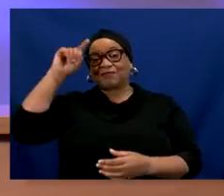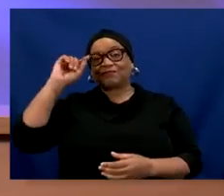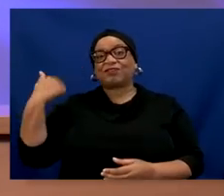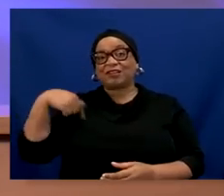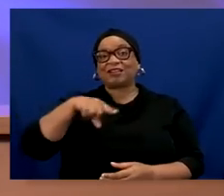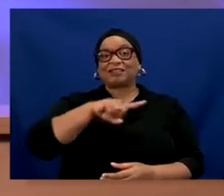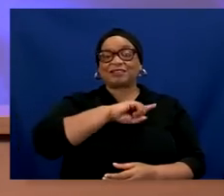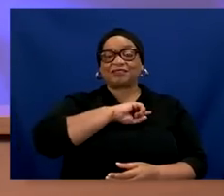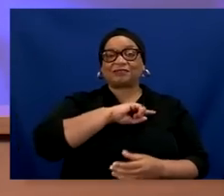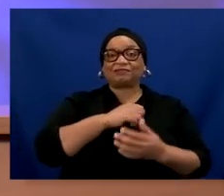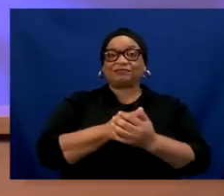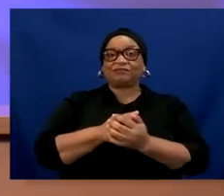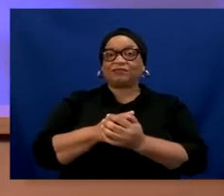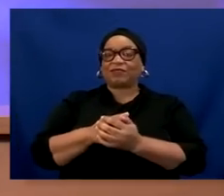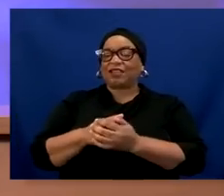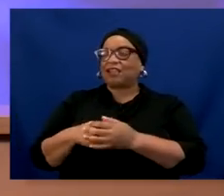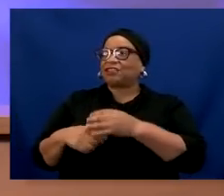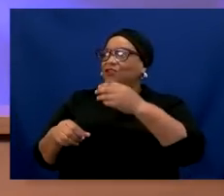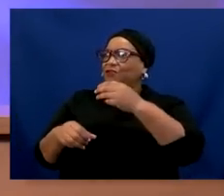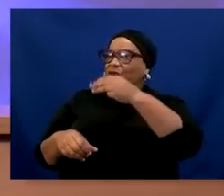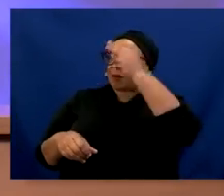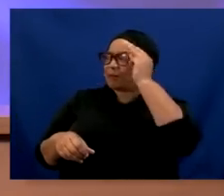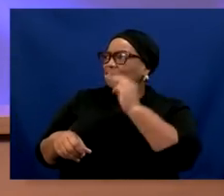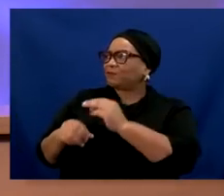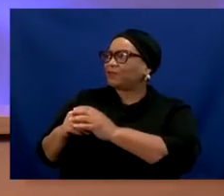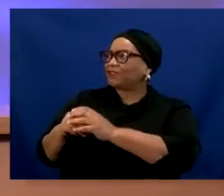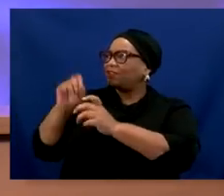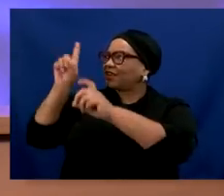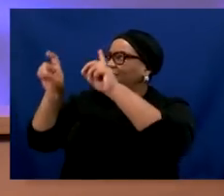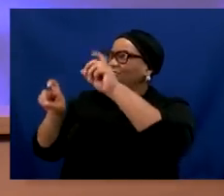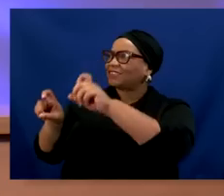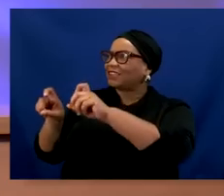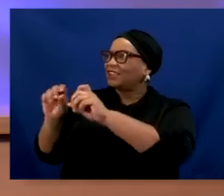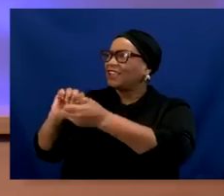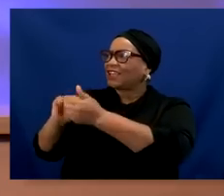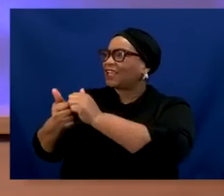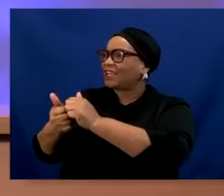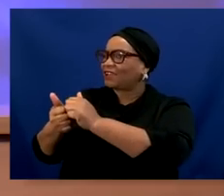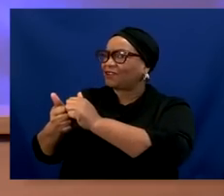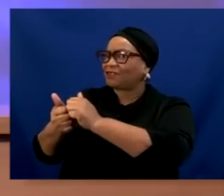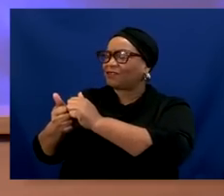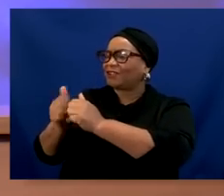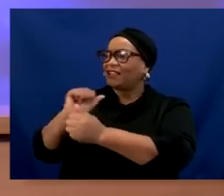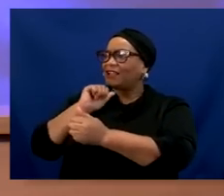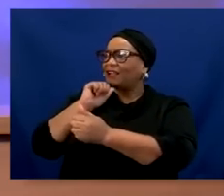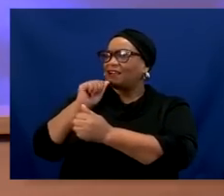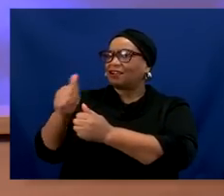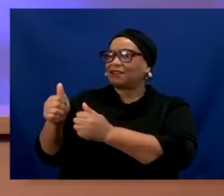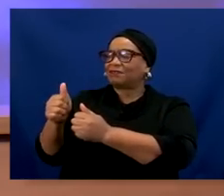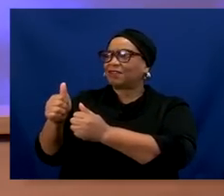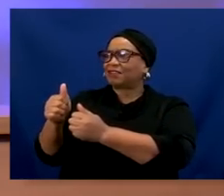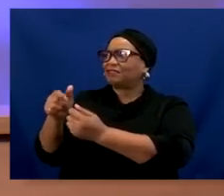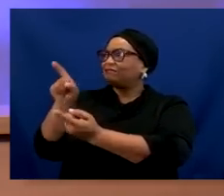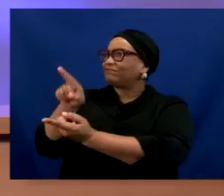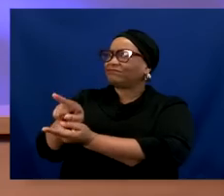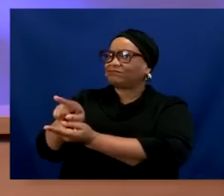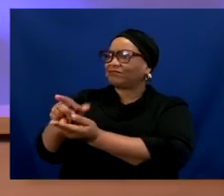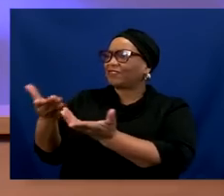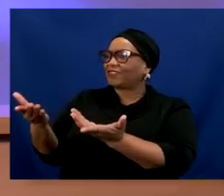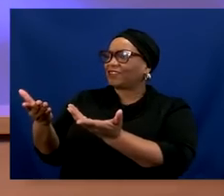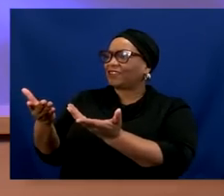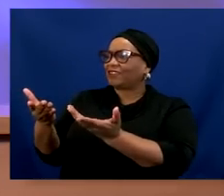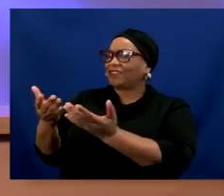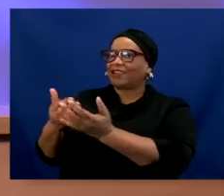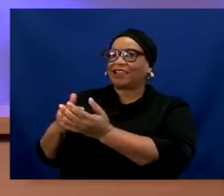all out, and Mary's asking the question, how can this be? I've never known a man. She understands, and she's never had sexual relations with